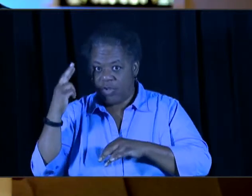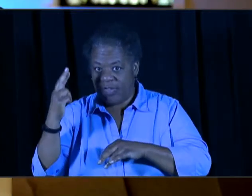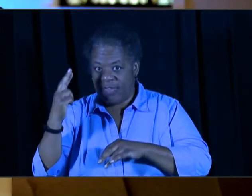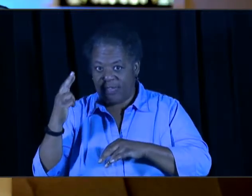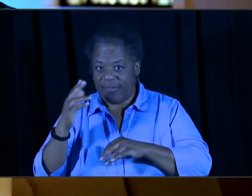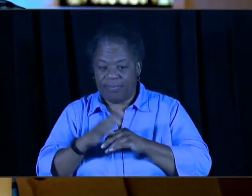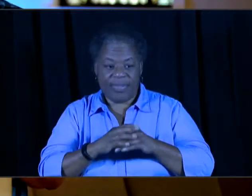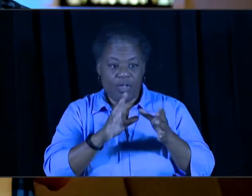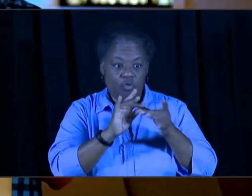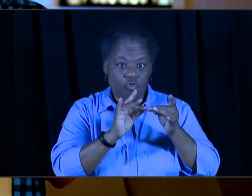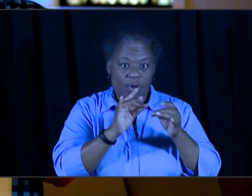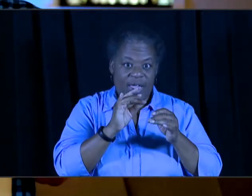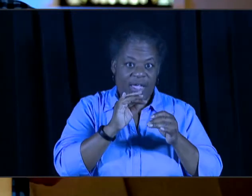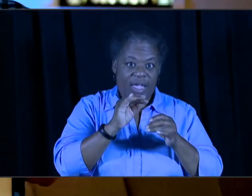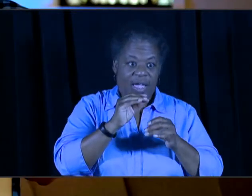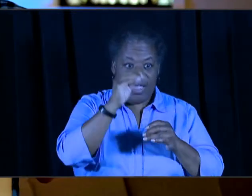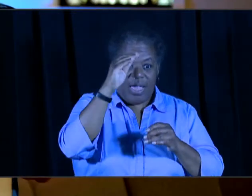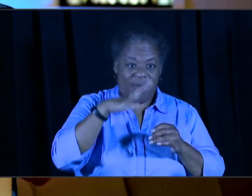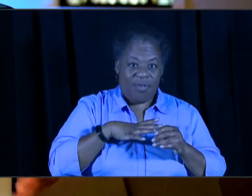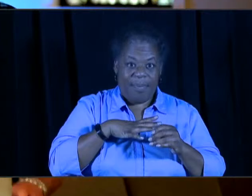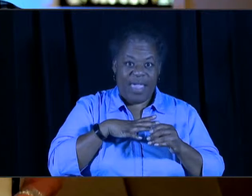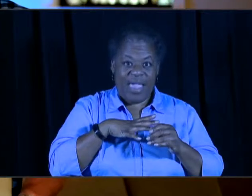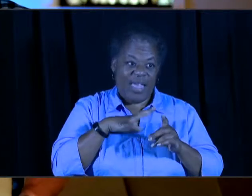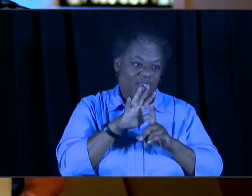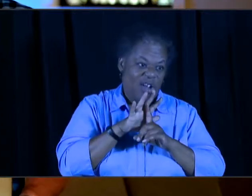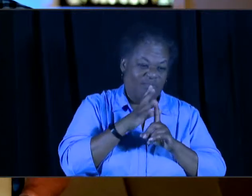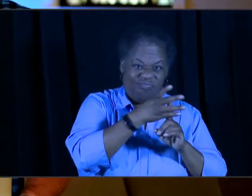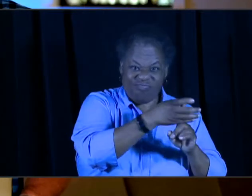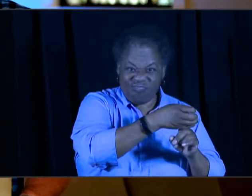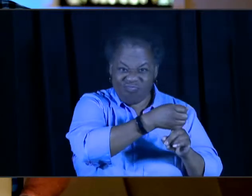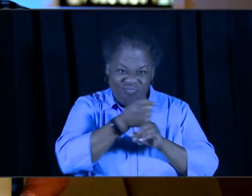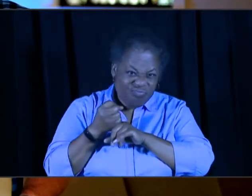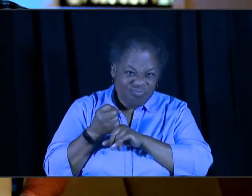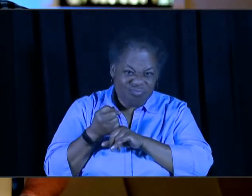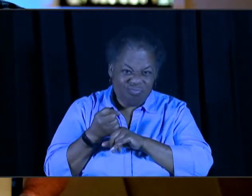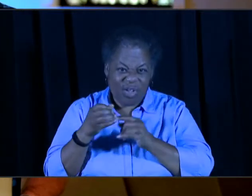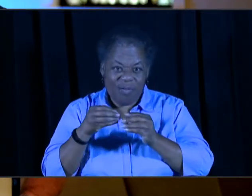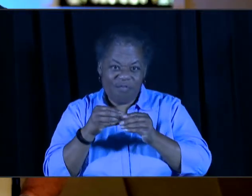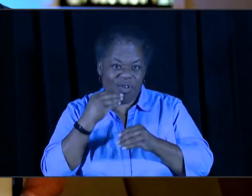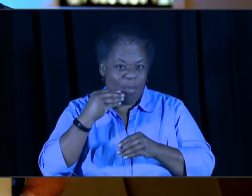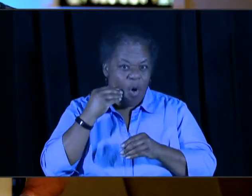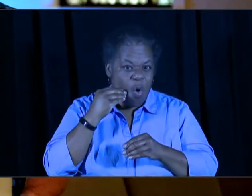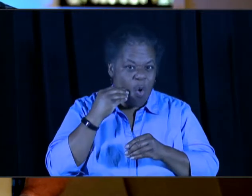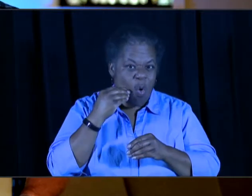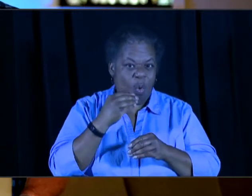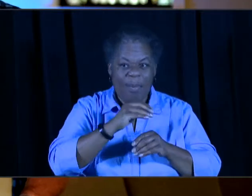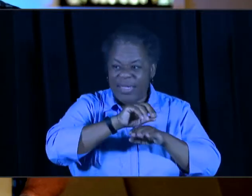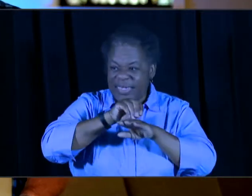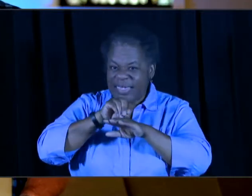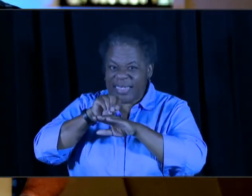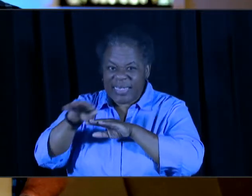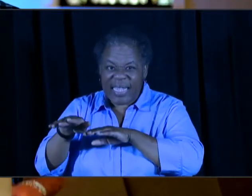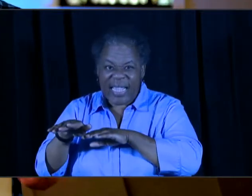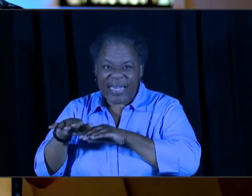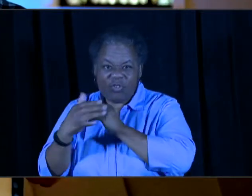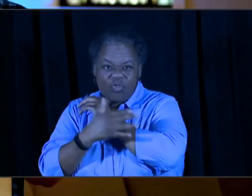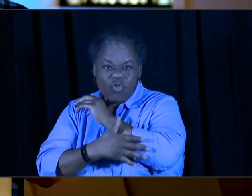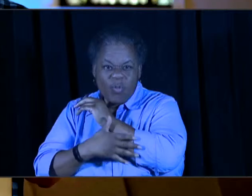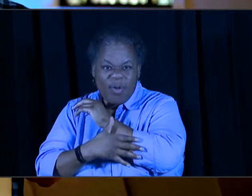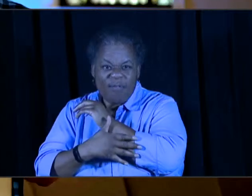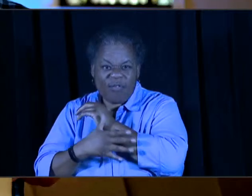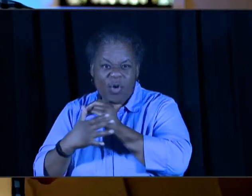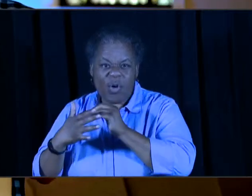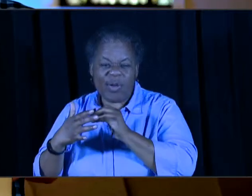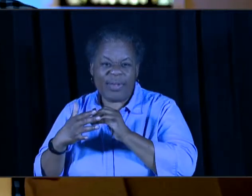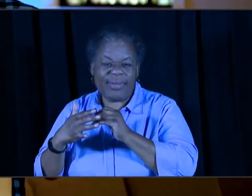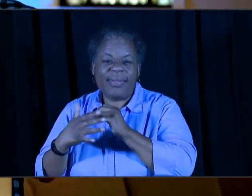It's the story of a man forcibly taken from his family and his homeland, shipped off to a foreign country, subjugated